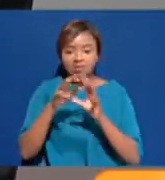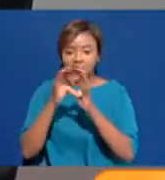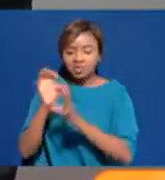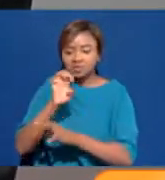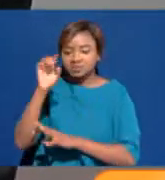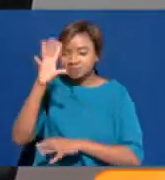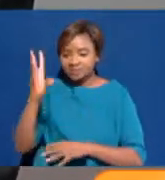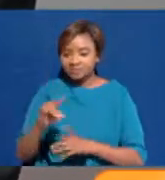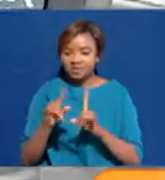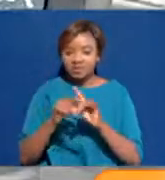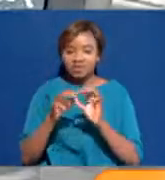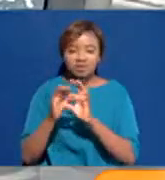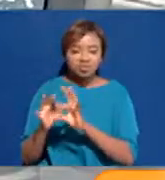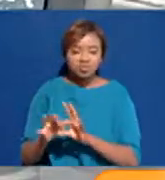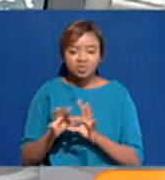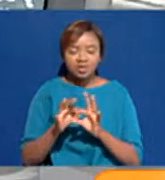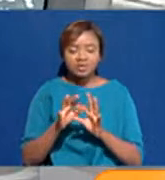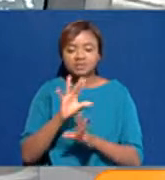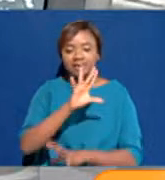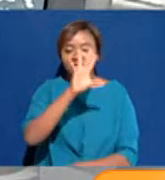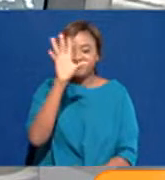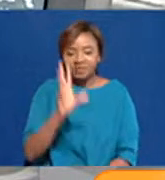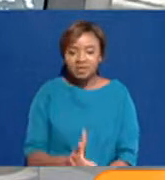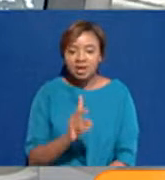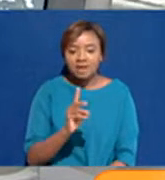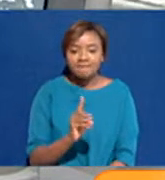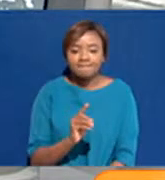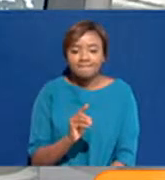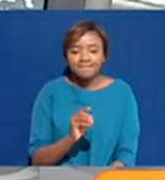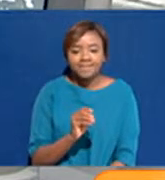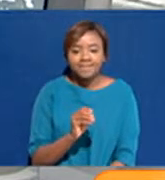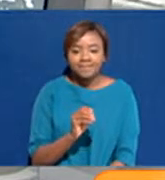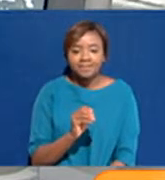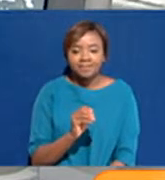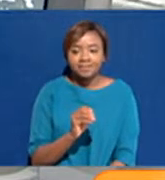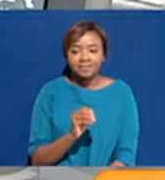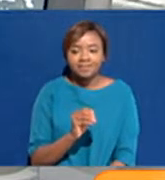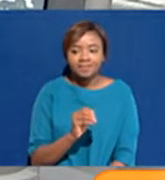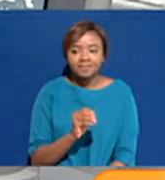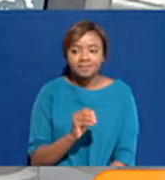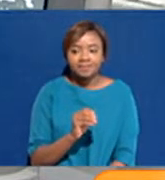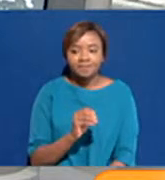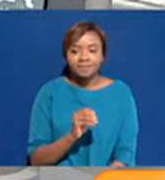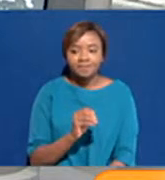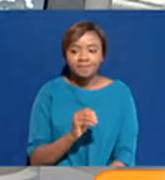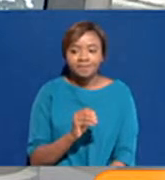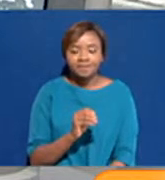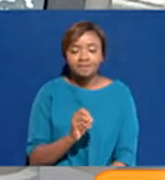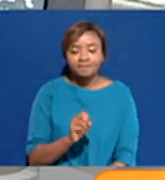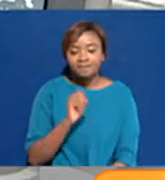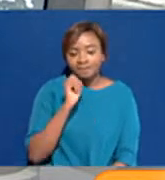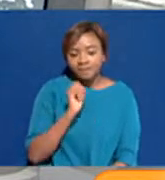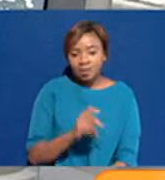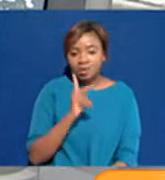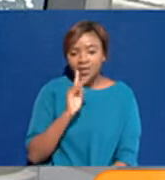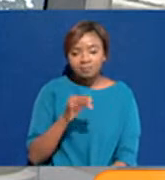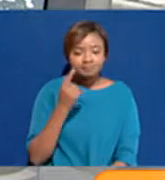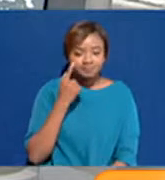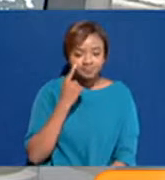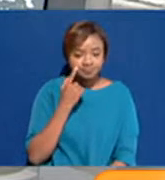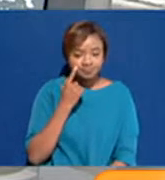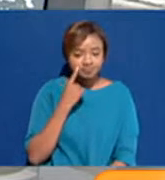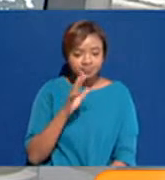Africa. Archbishop, let's distill that message of peace from Africa, the region, to Kenya. Yes. And just looking at